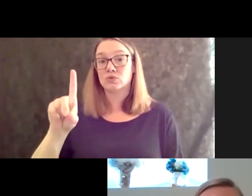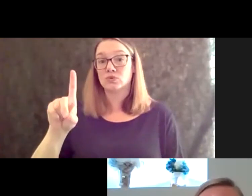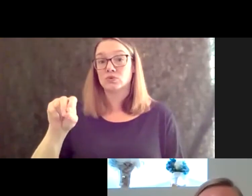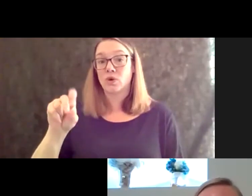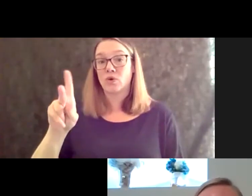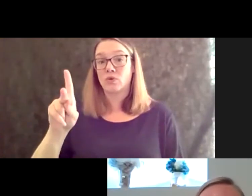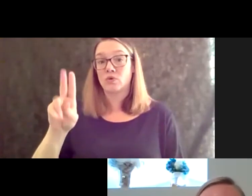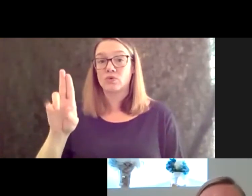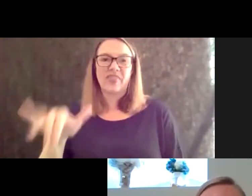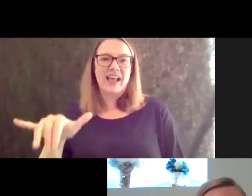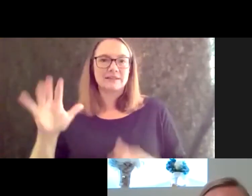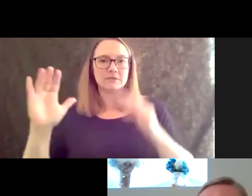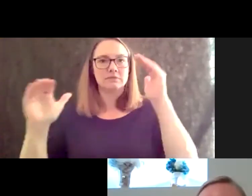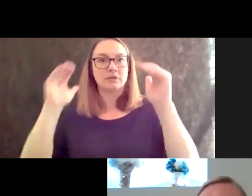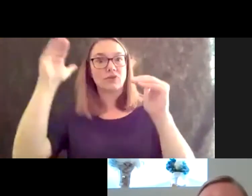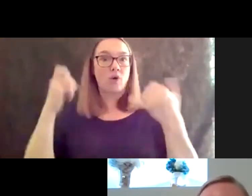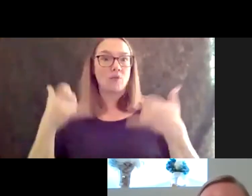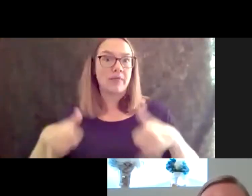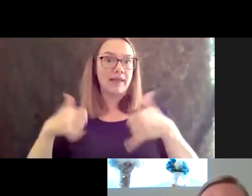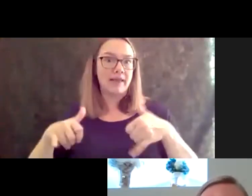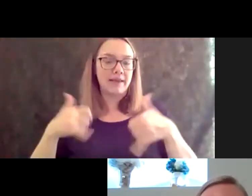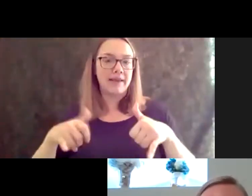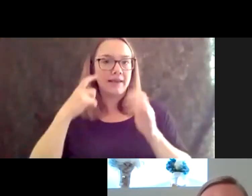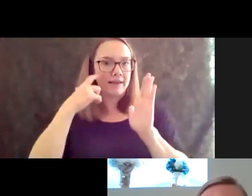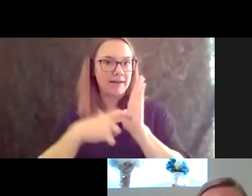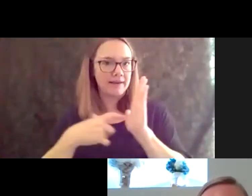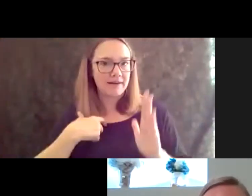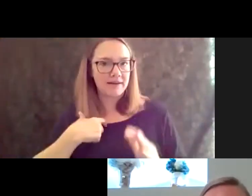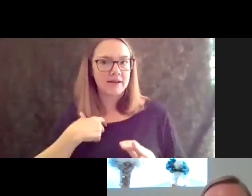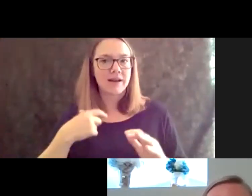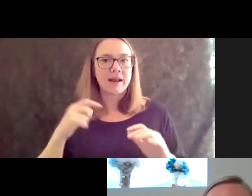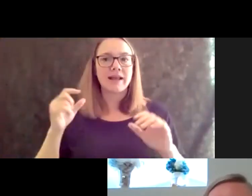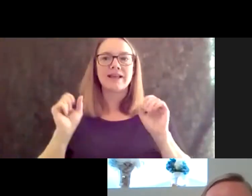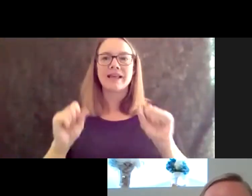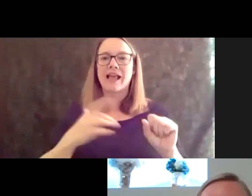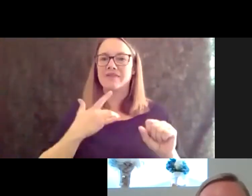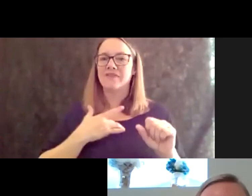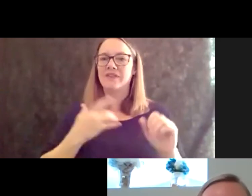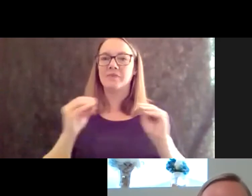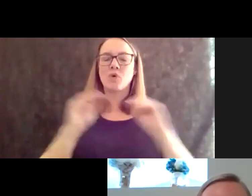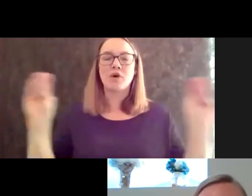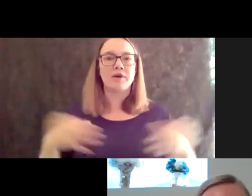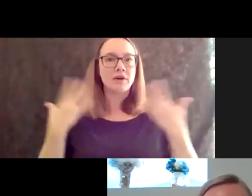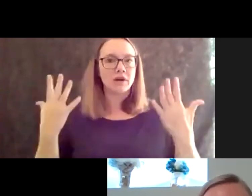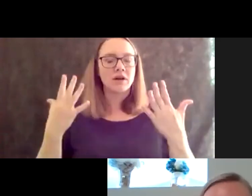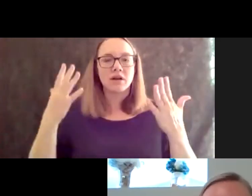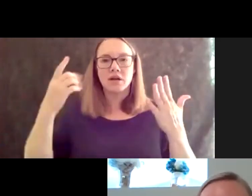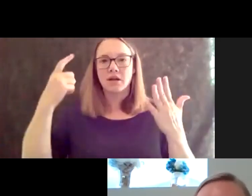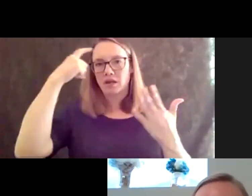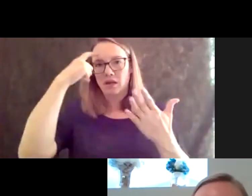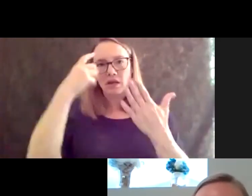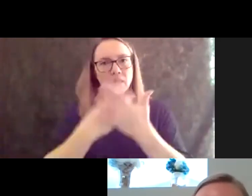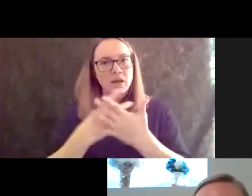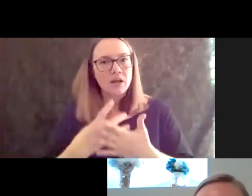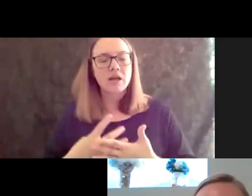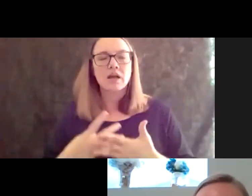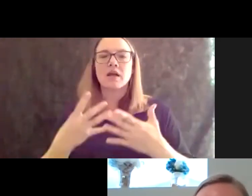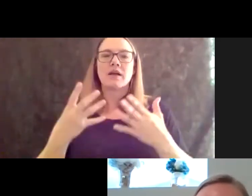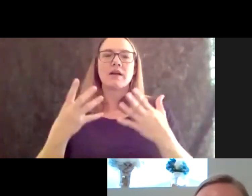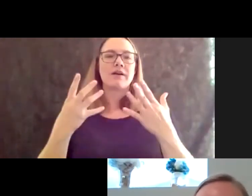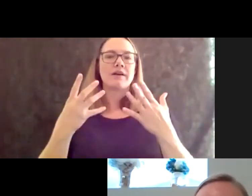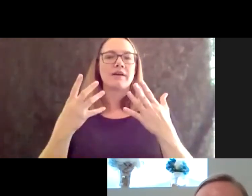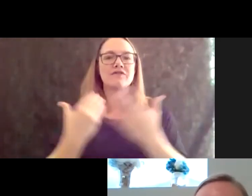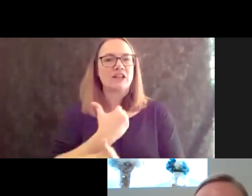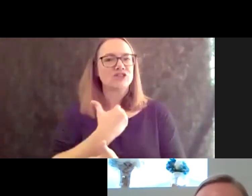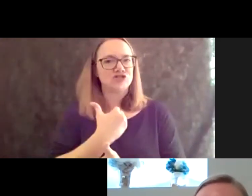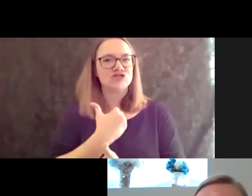play, is kind of helps freshen things up, and I'm able to go back and figure out the words I need. I'm going to have us